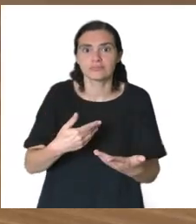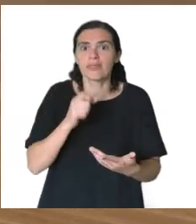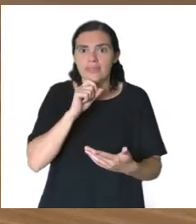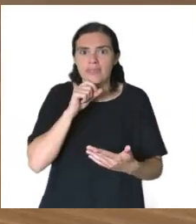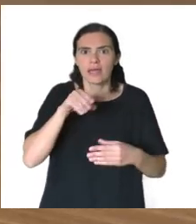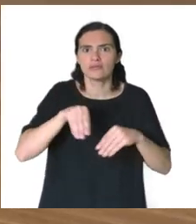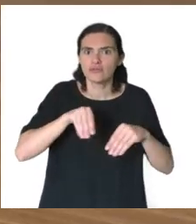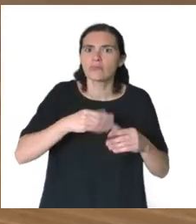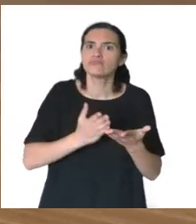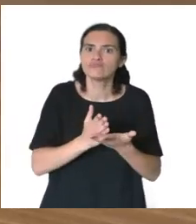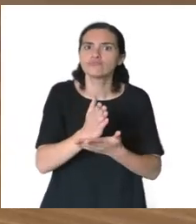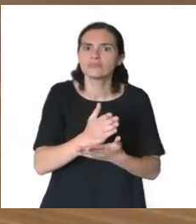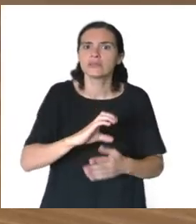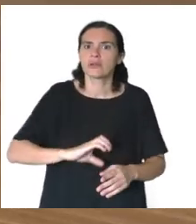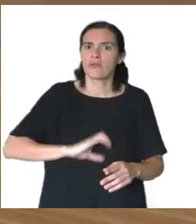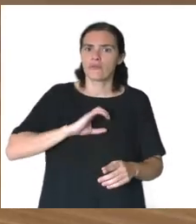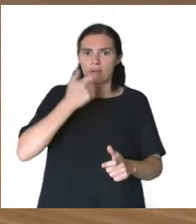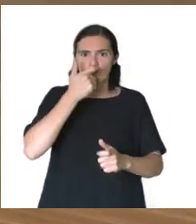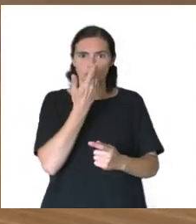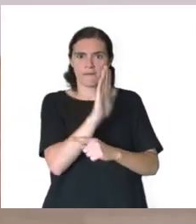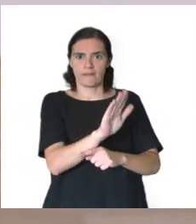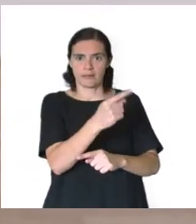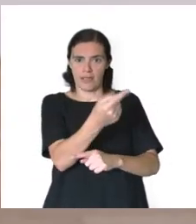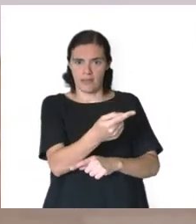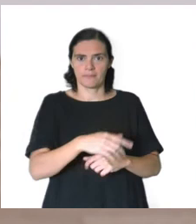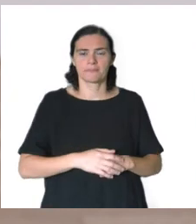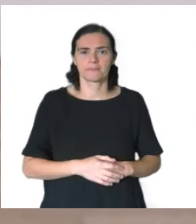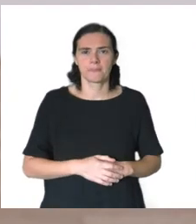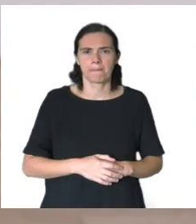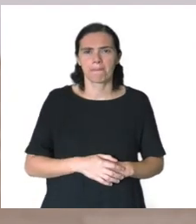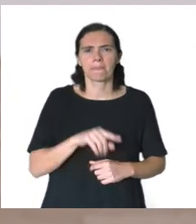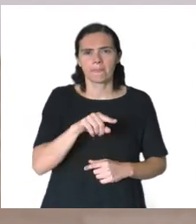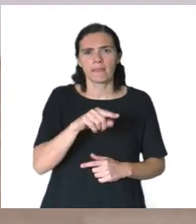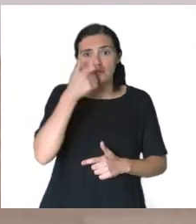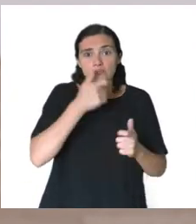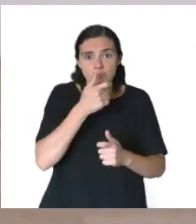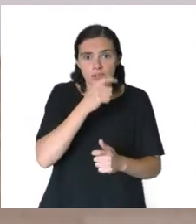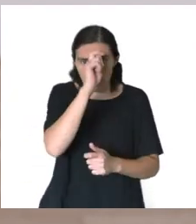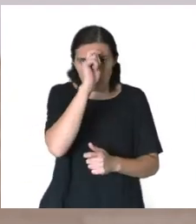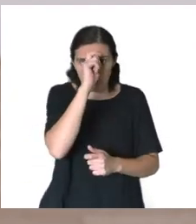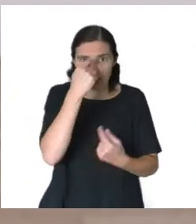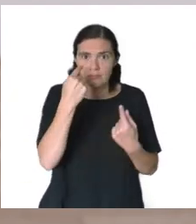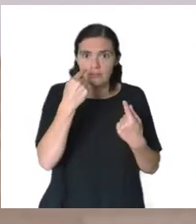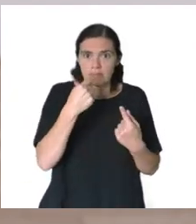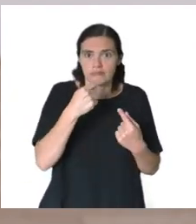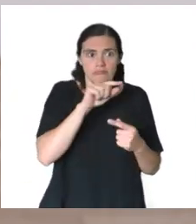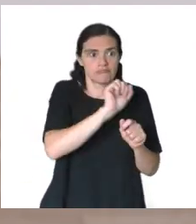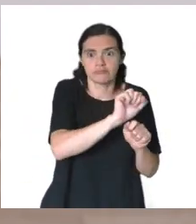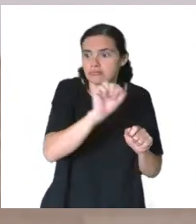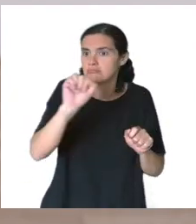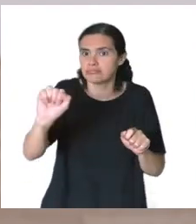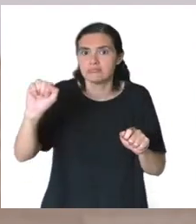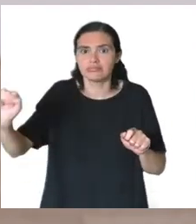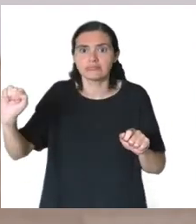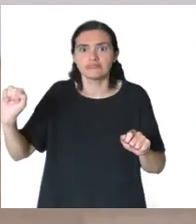keep playing, just trusting that the person is in front of you is actually respecting